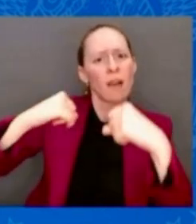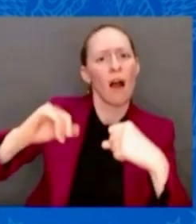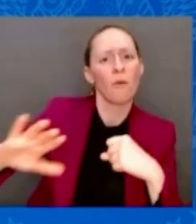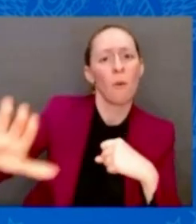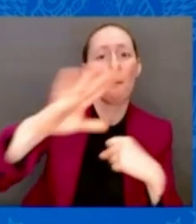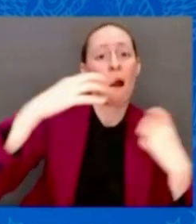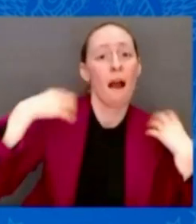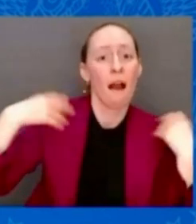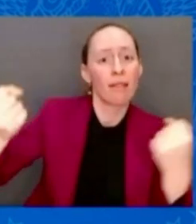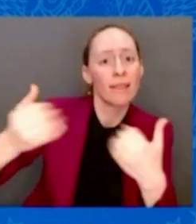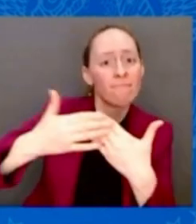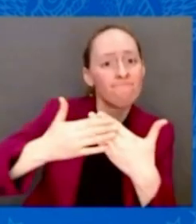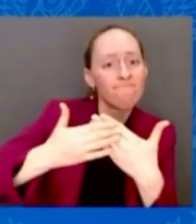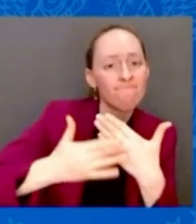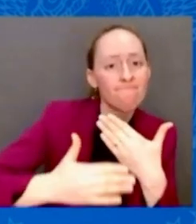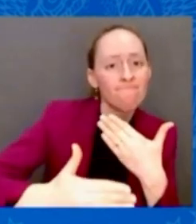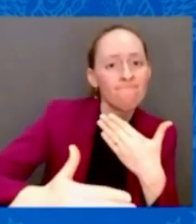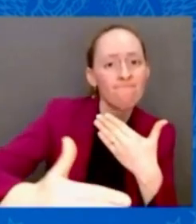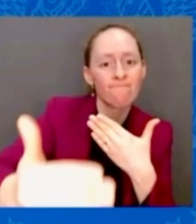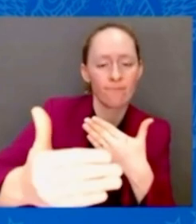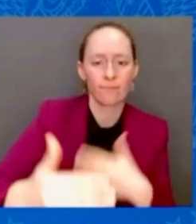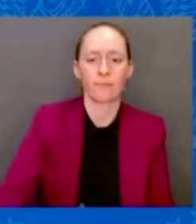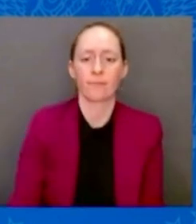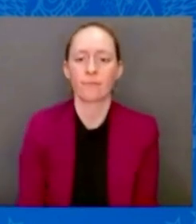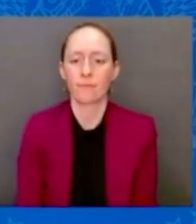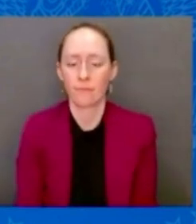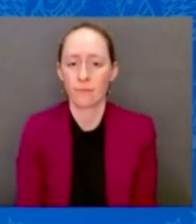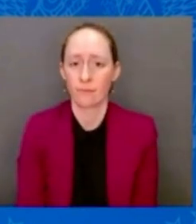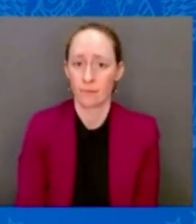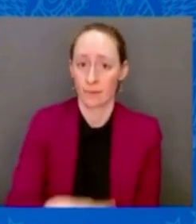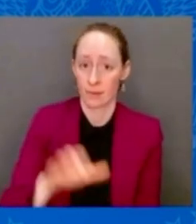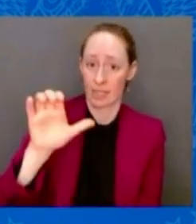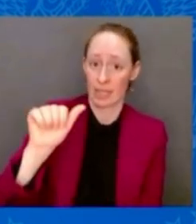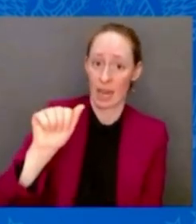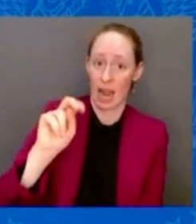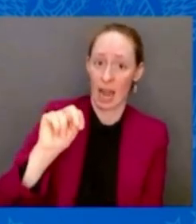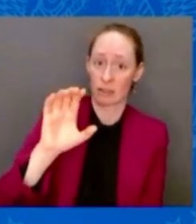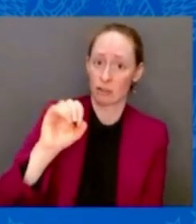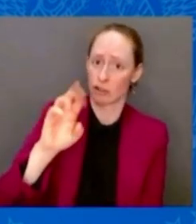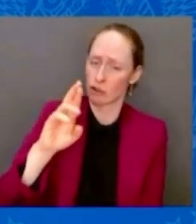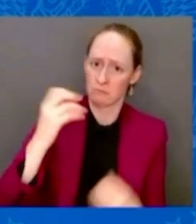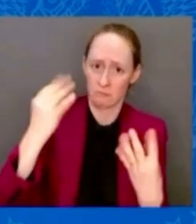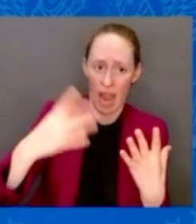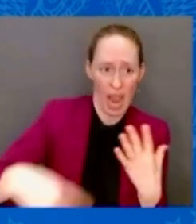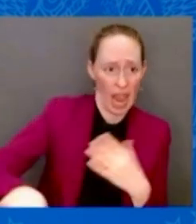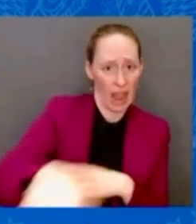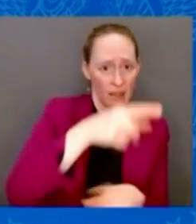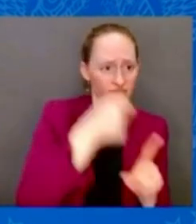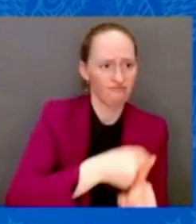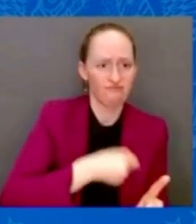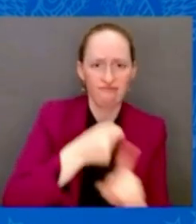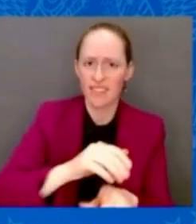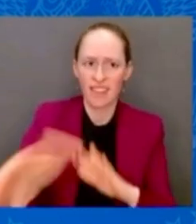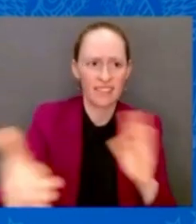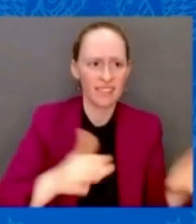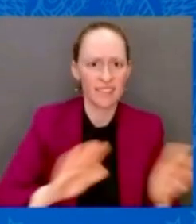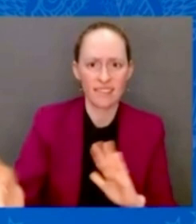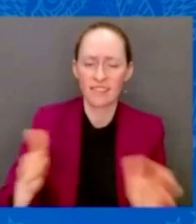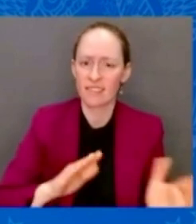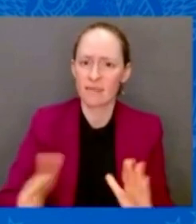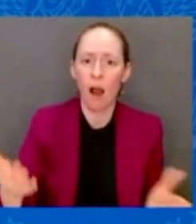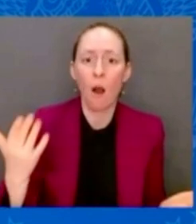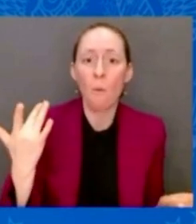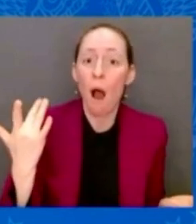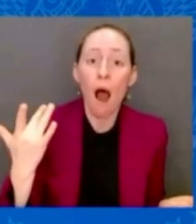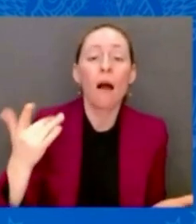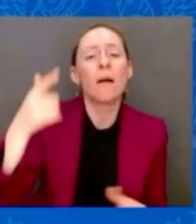firefighters. You don't have to look much further than 9/11, how hard we all fought to make sure they got covered. We stepped